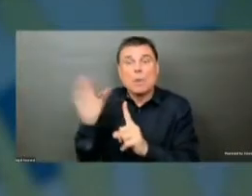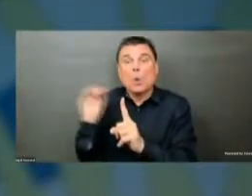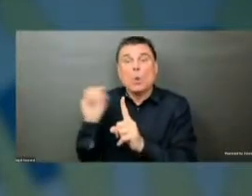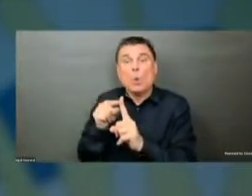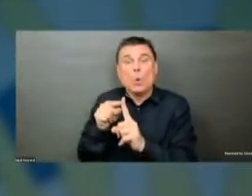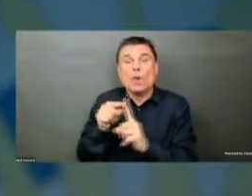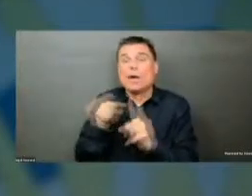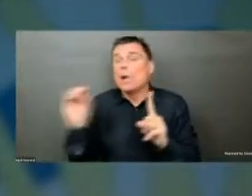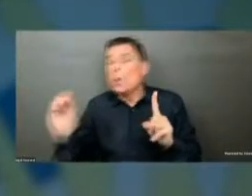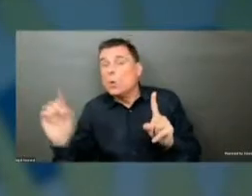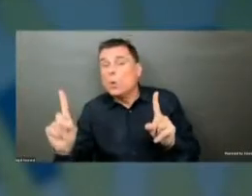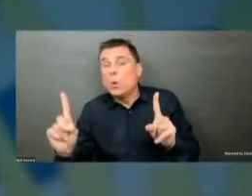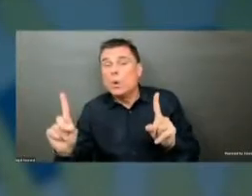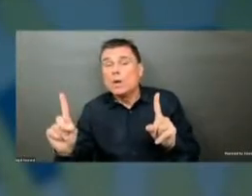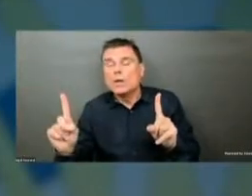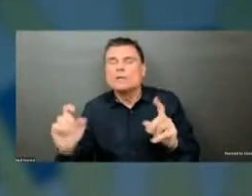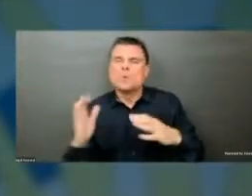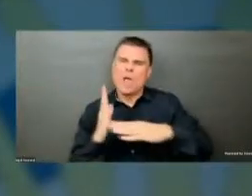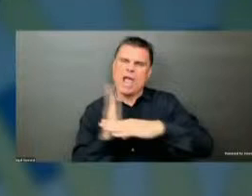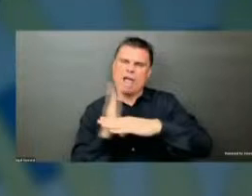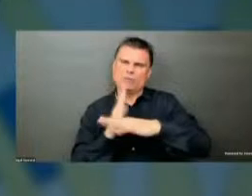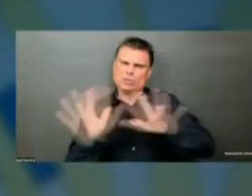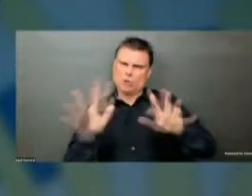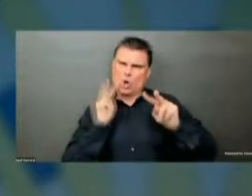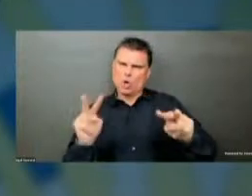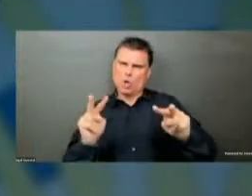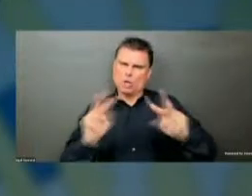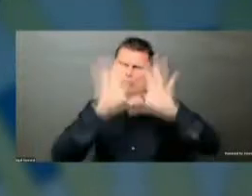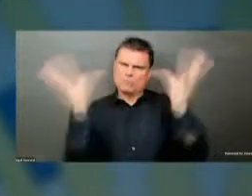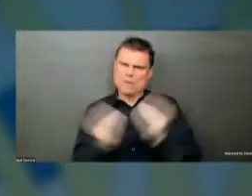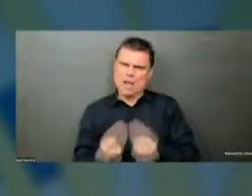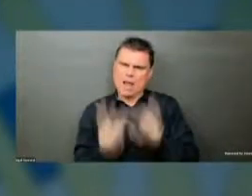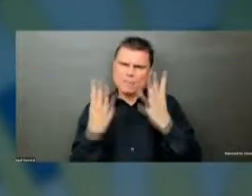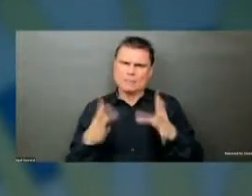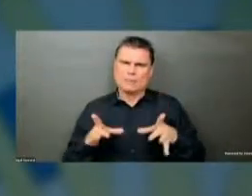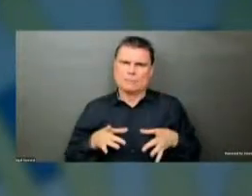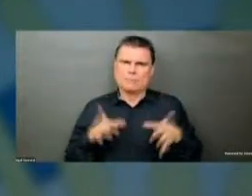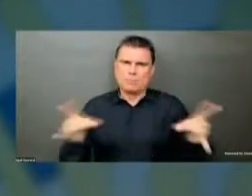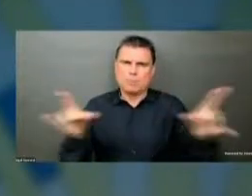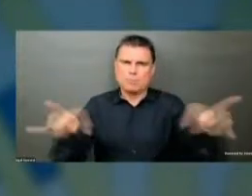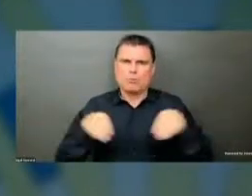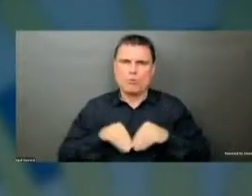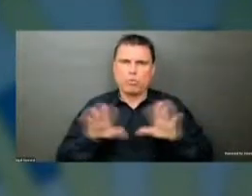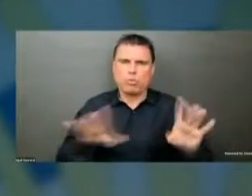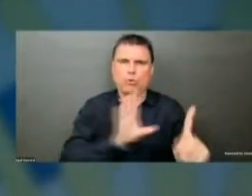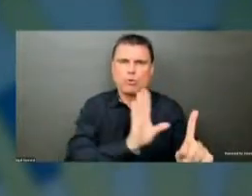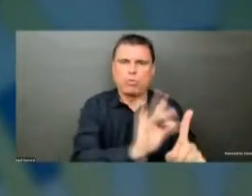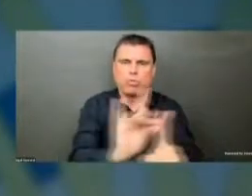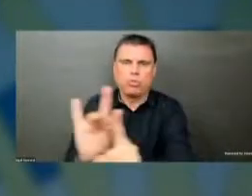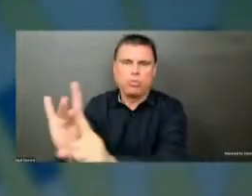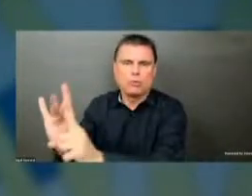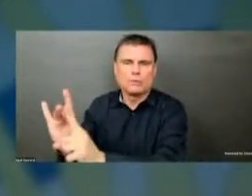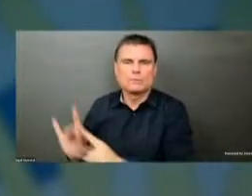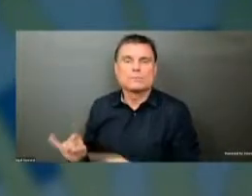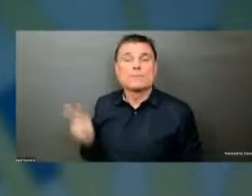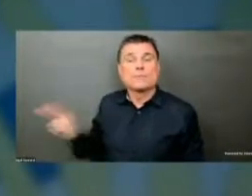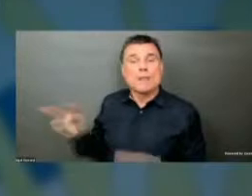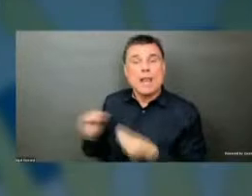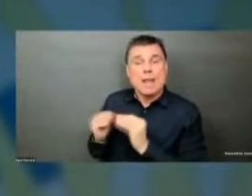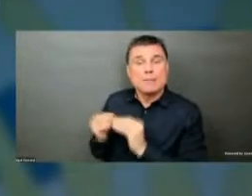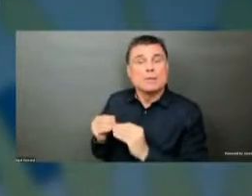at or above 1 for much of the last few months. In the last couple of weeks, we've seen that curve bend down